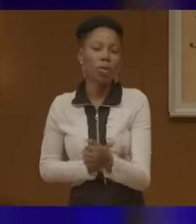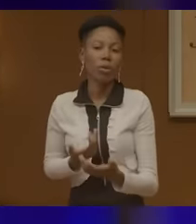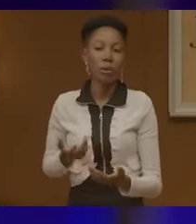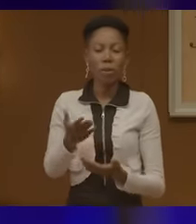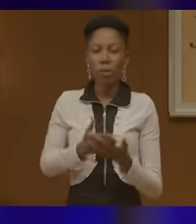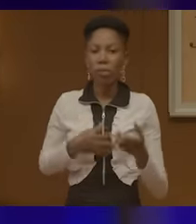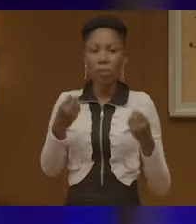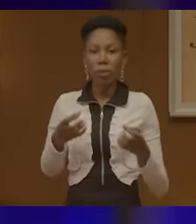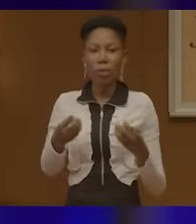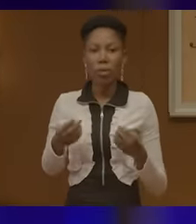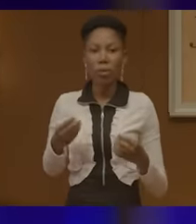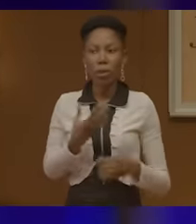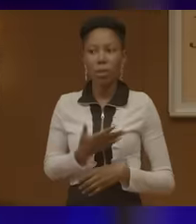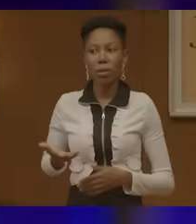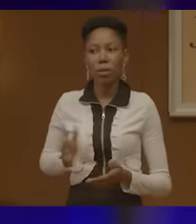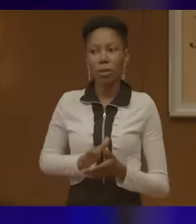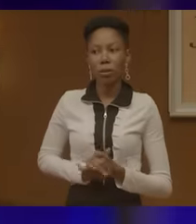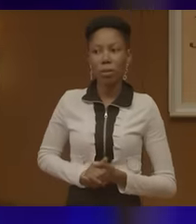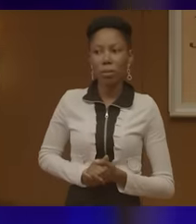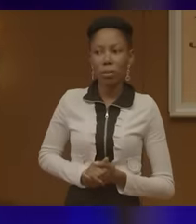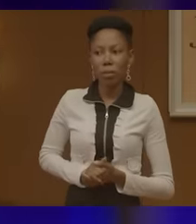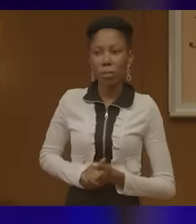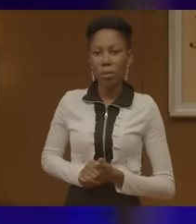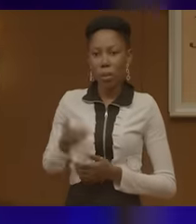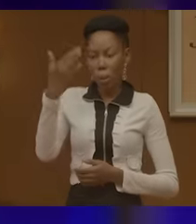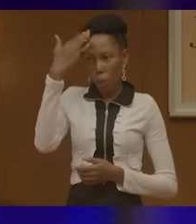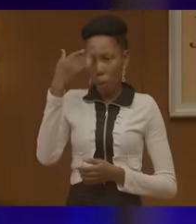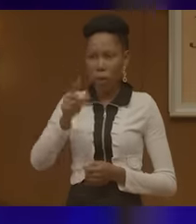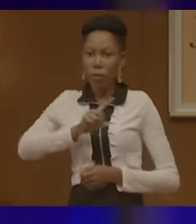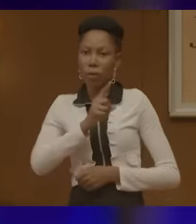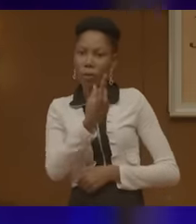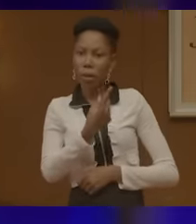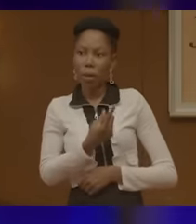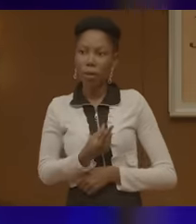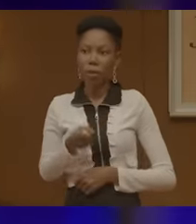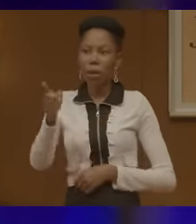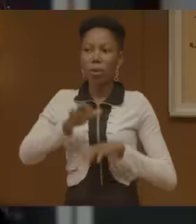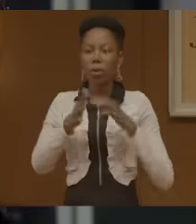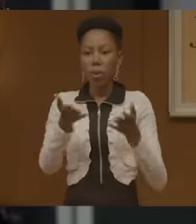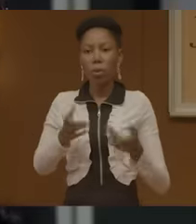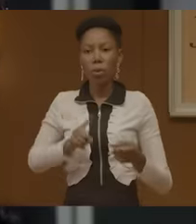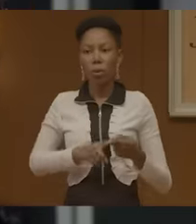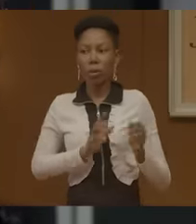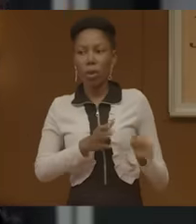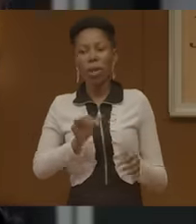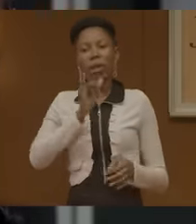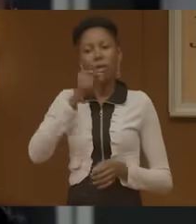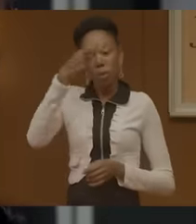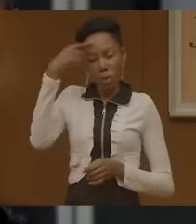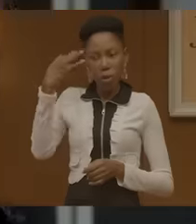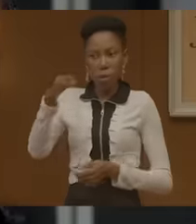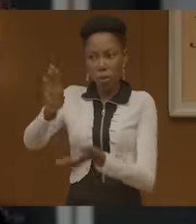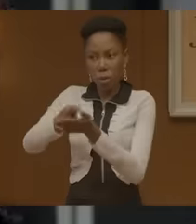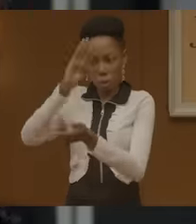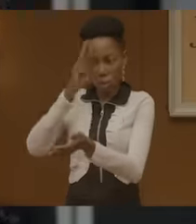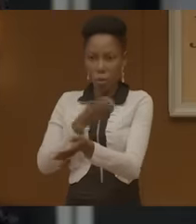I'll be avoiding to leave my marriage, because the first one I leave, I didn't leave it intentionally, if not that the boy is SS. I don't